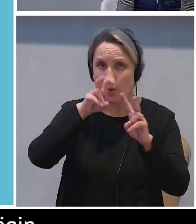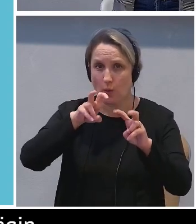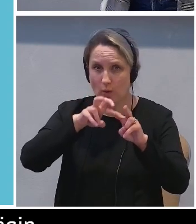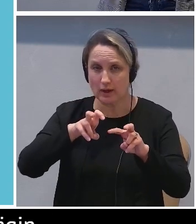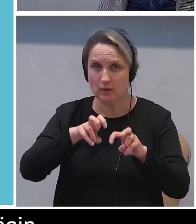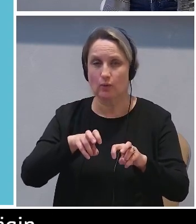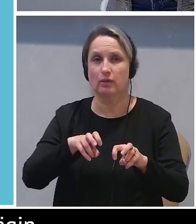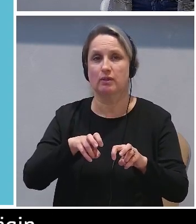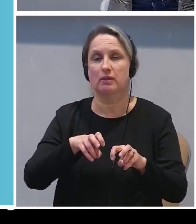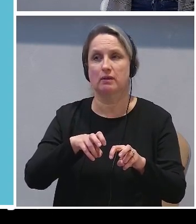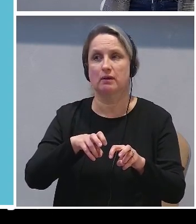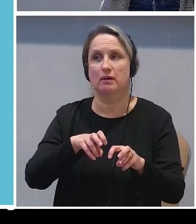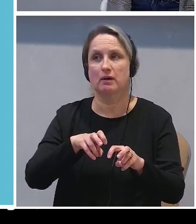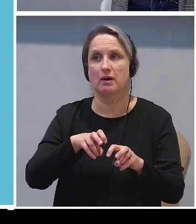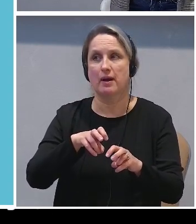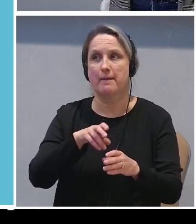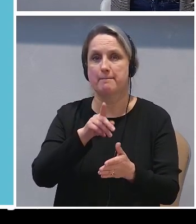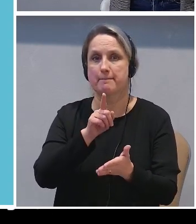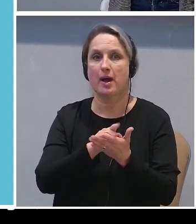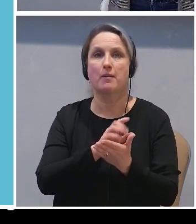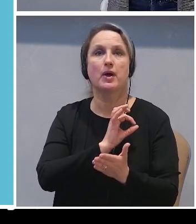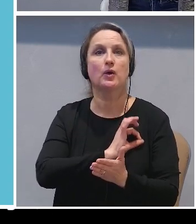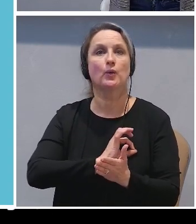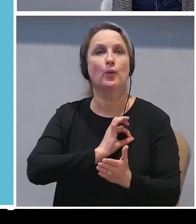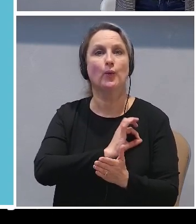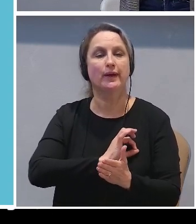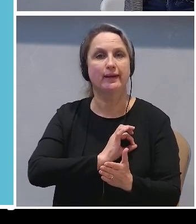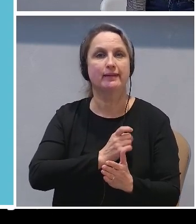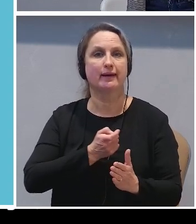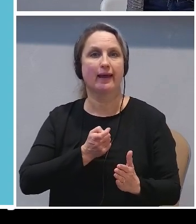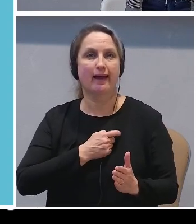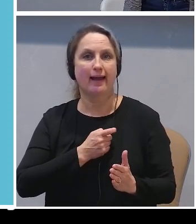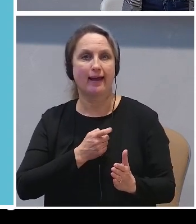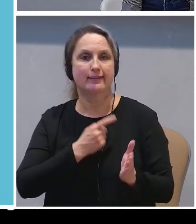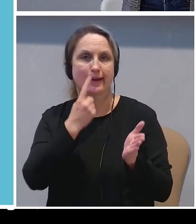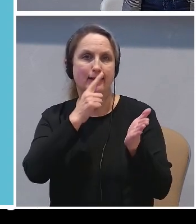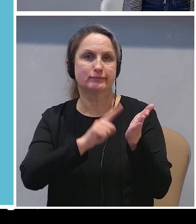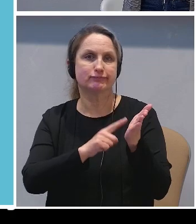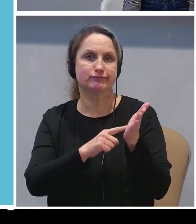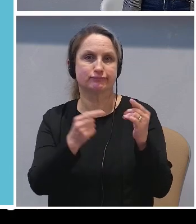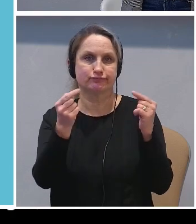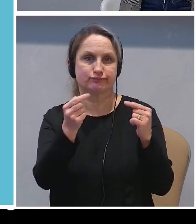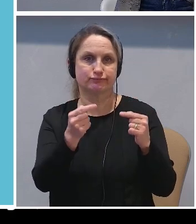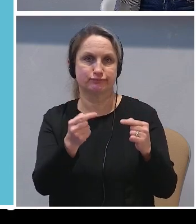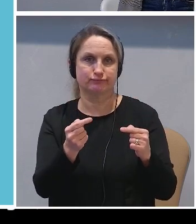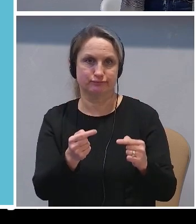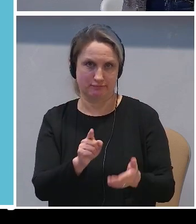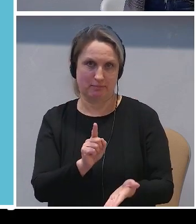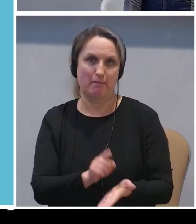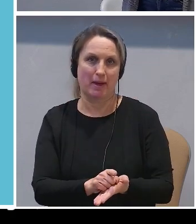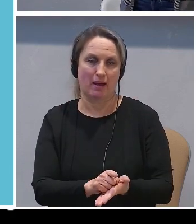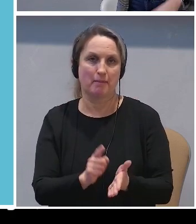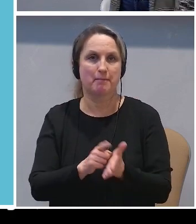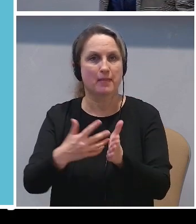regulations accepted in the last year that are trying to harmonize the way clinical trials are run in Europe, that there are still some exceptions that go through the